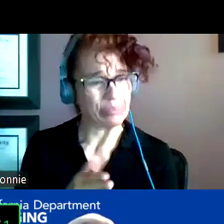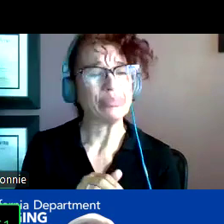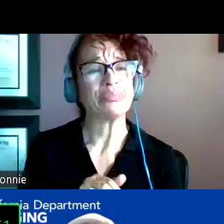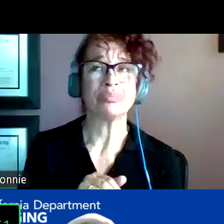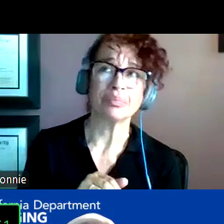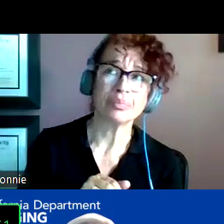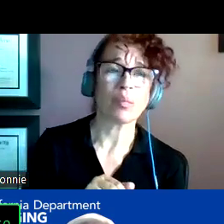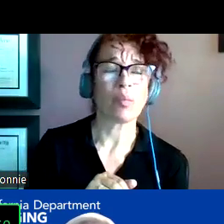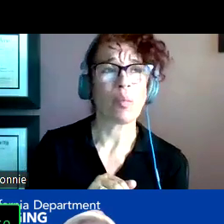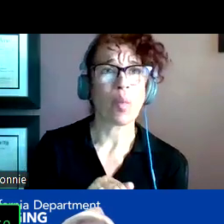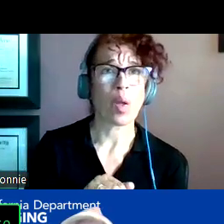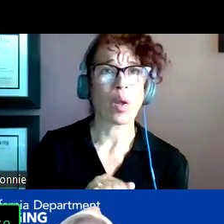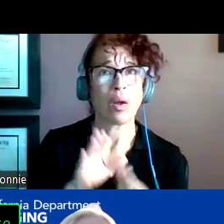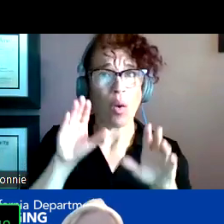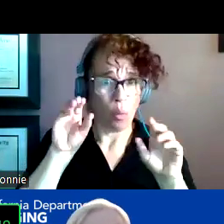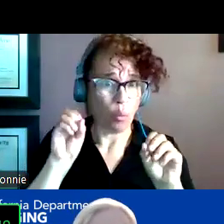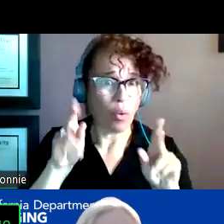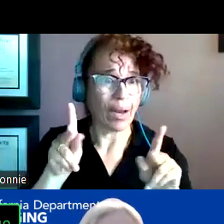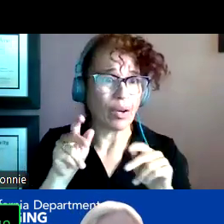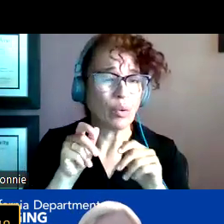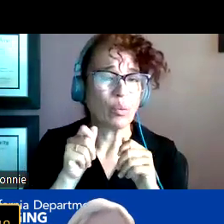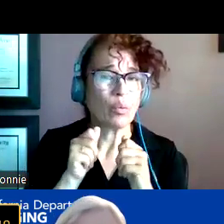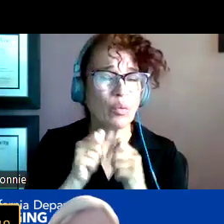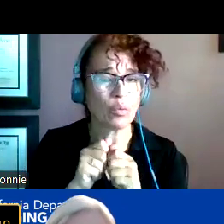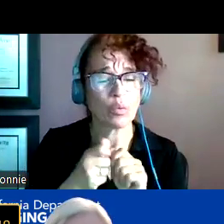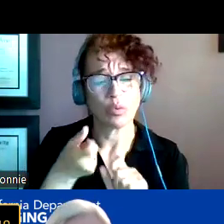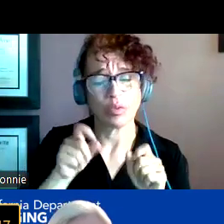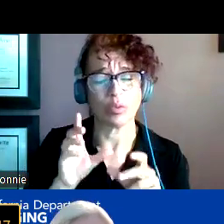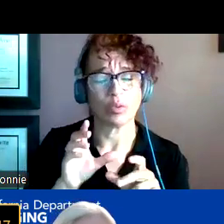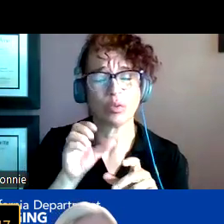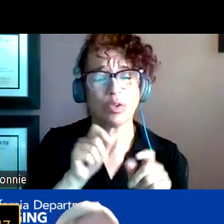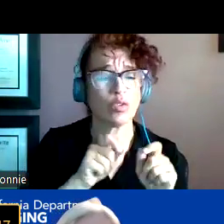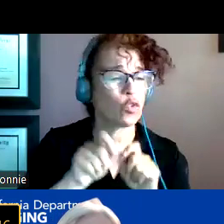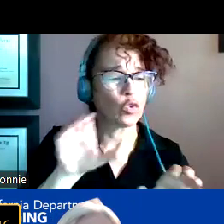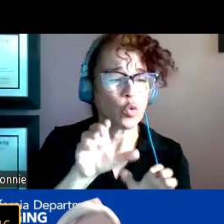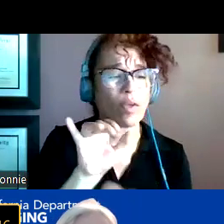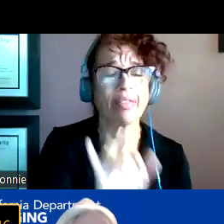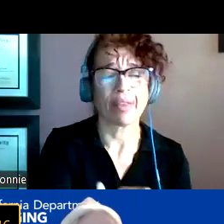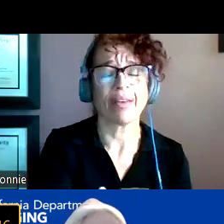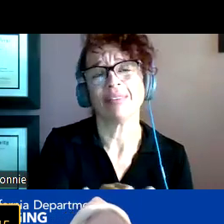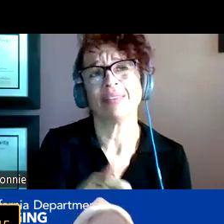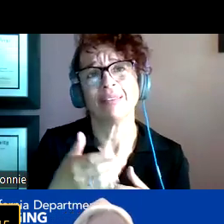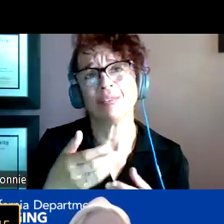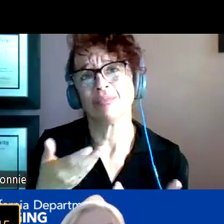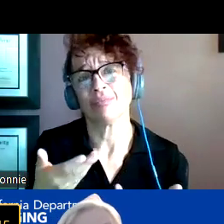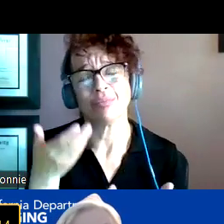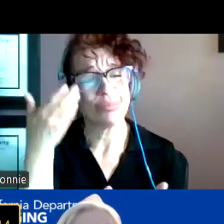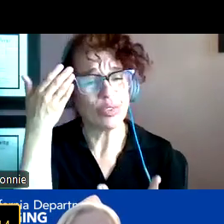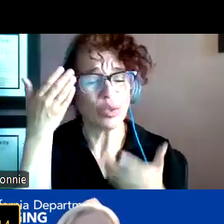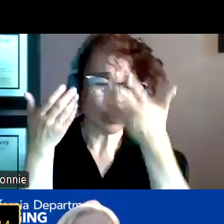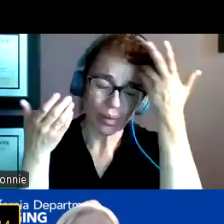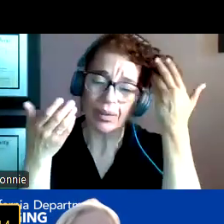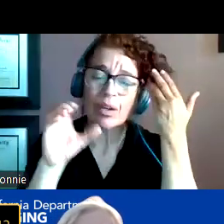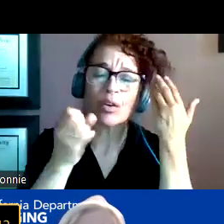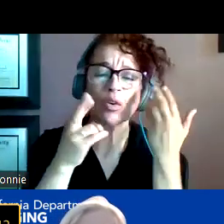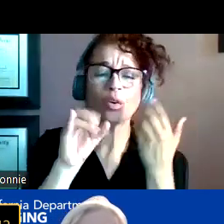would be okay with stepping up for doing that. So let me know.